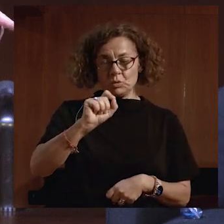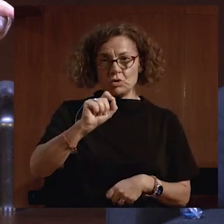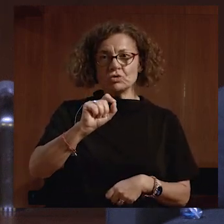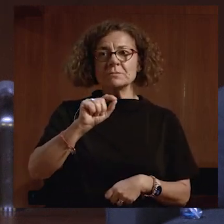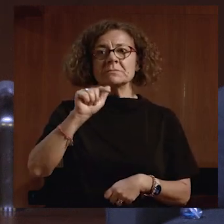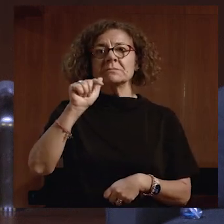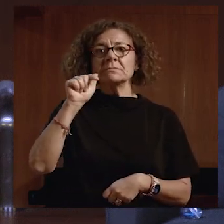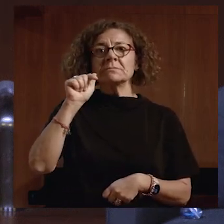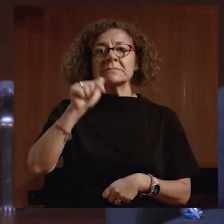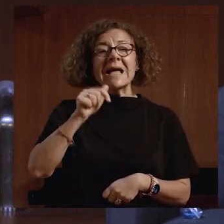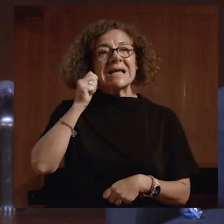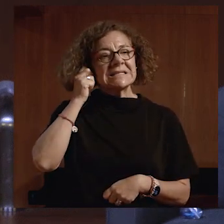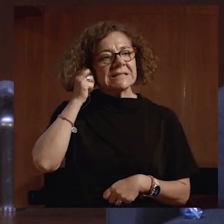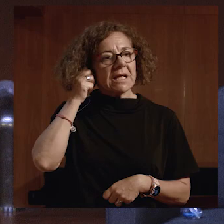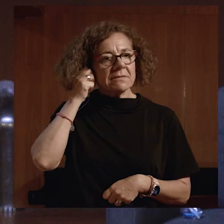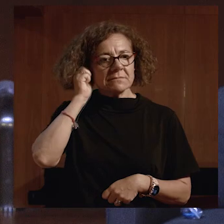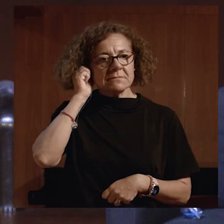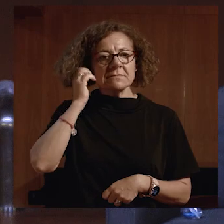quite worrying here,